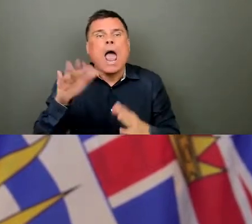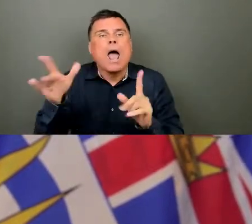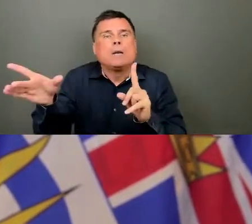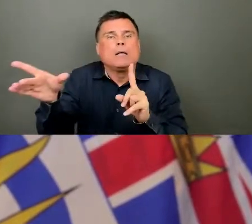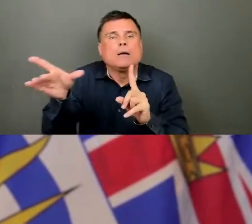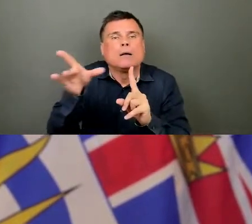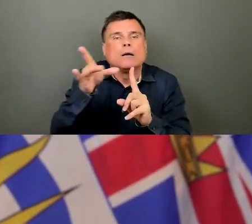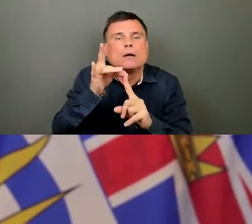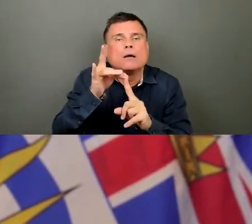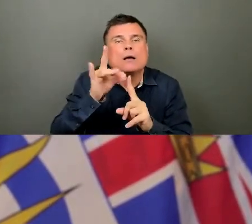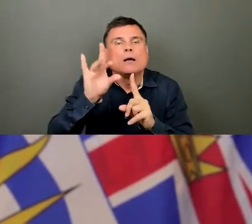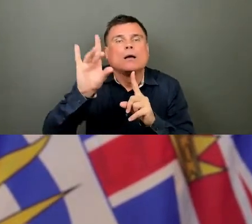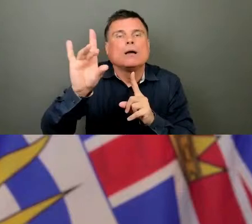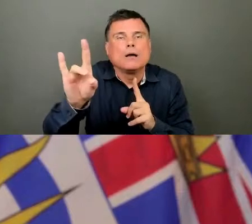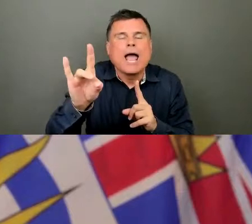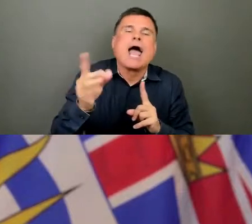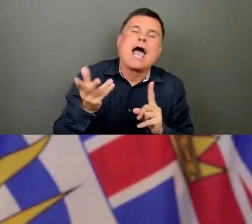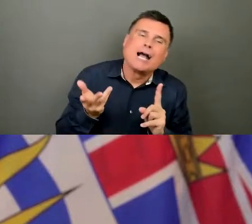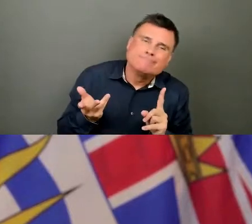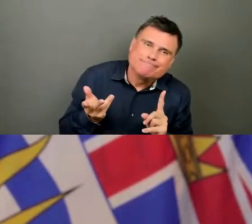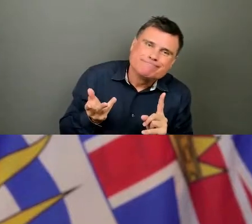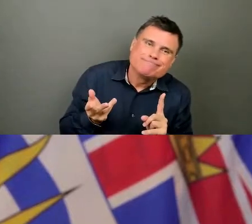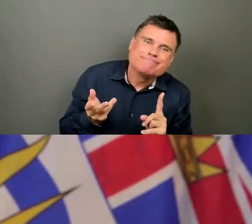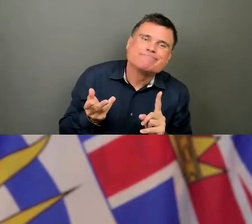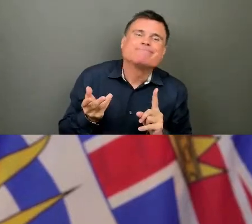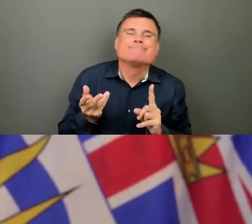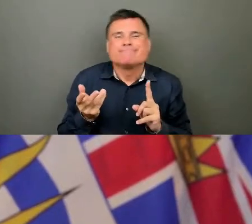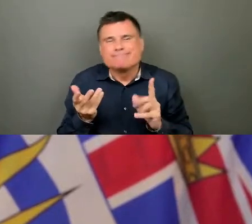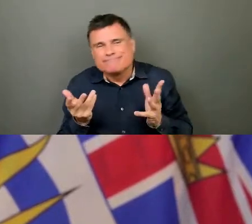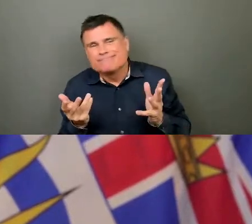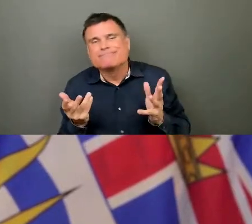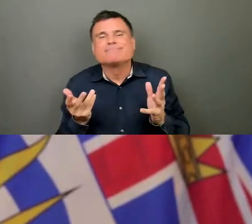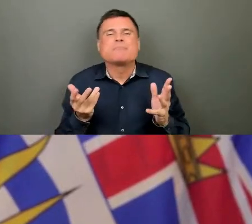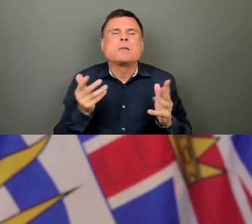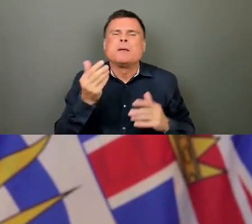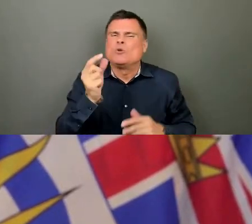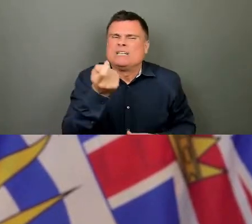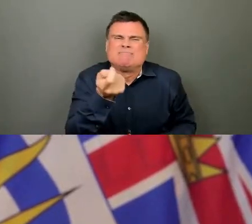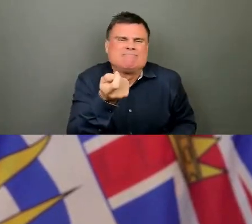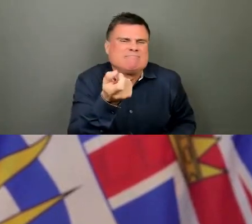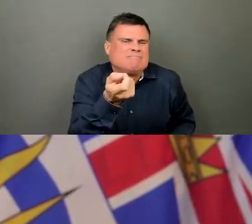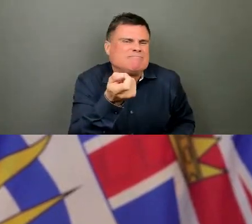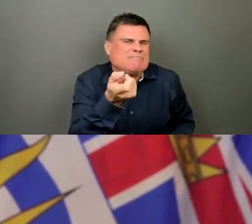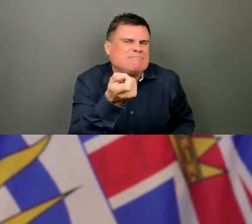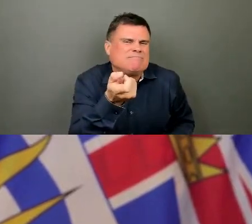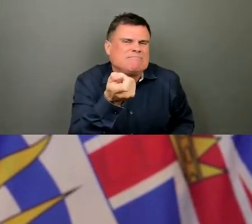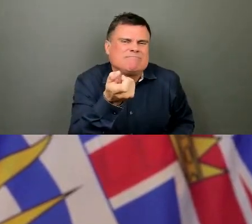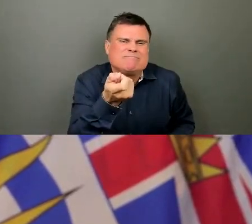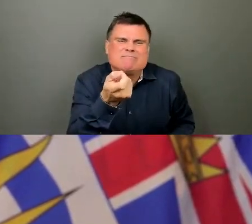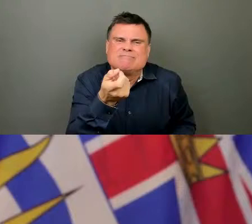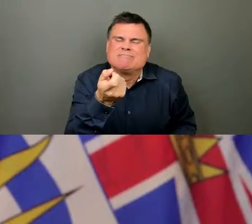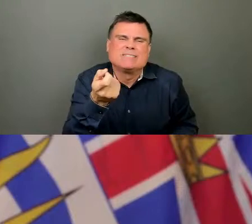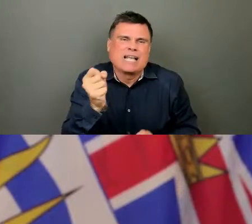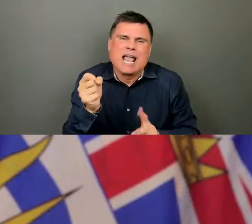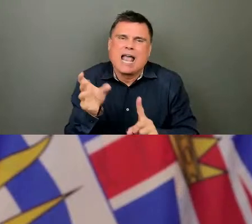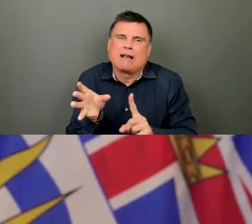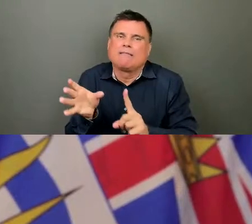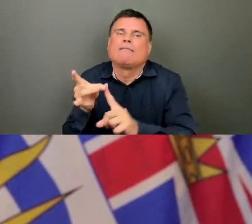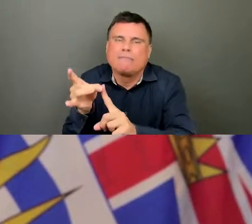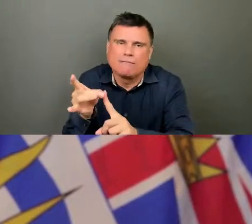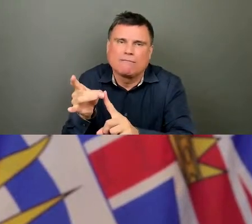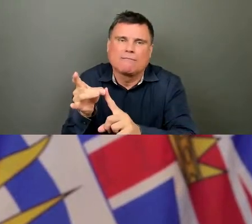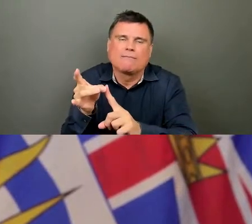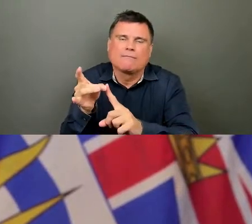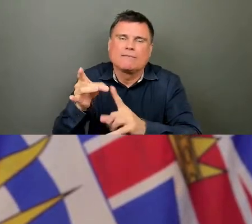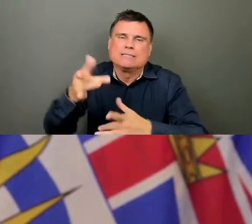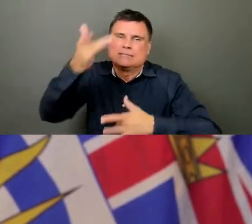means that you just need a smaller amount to, generally, we think that's what it is that a smaller amount can cause